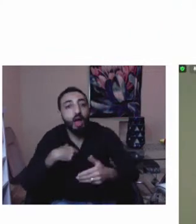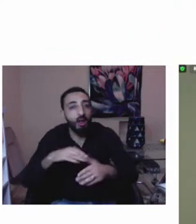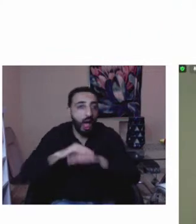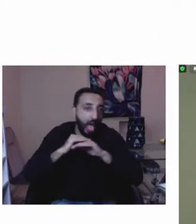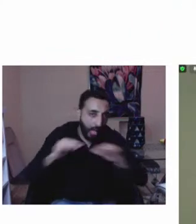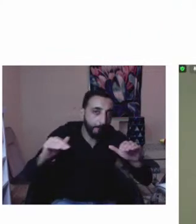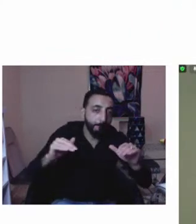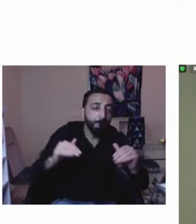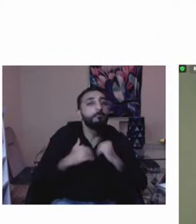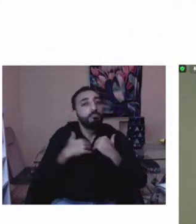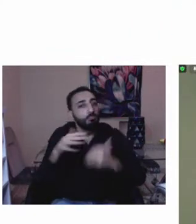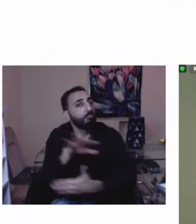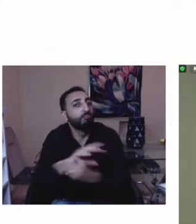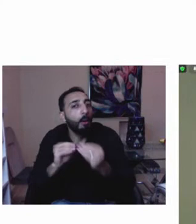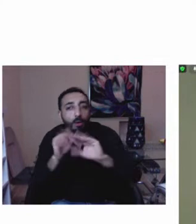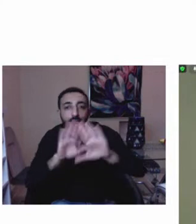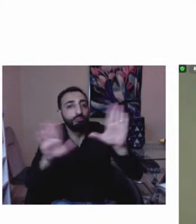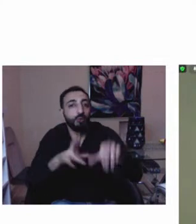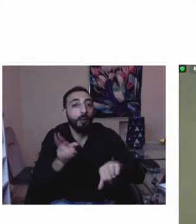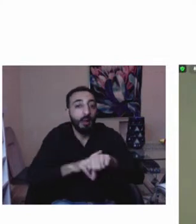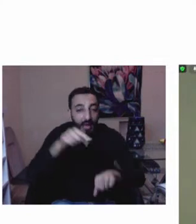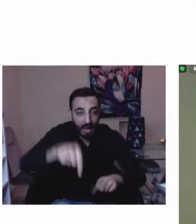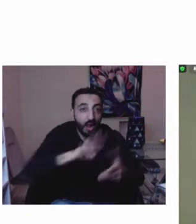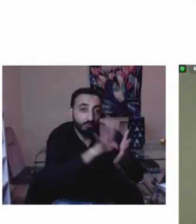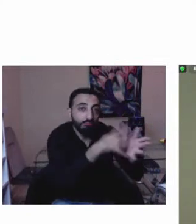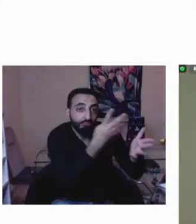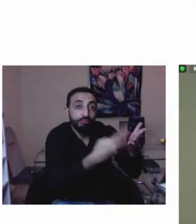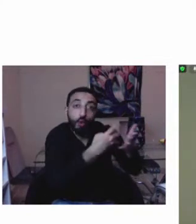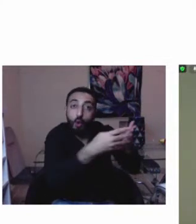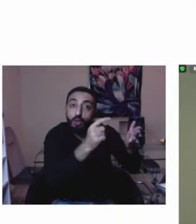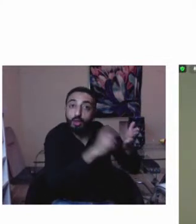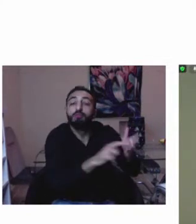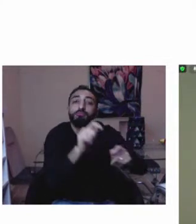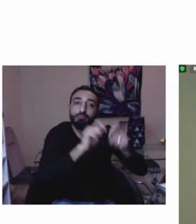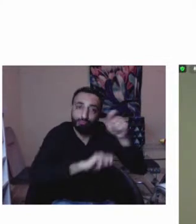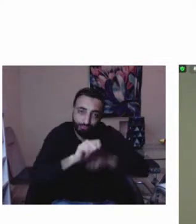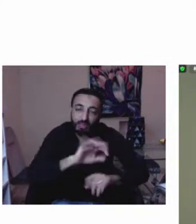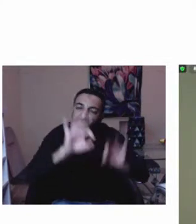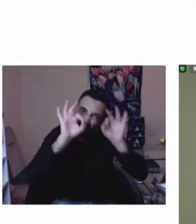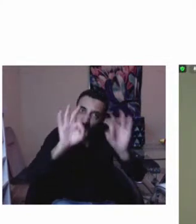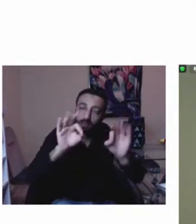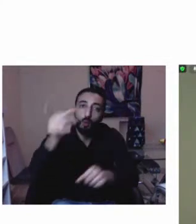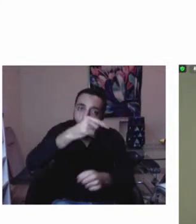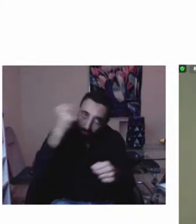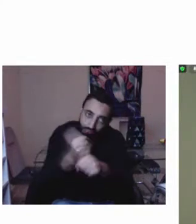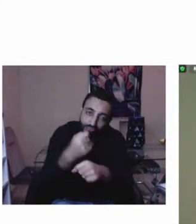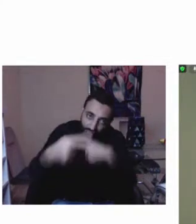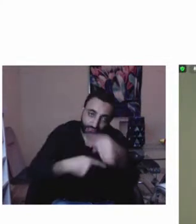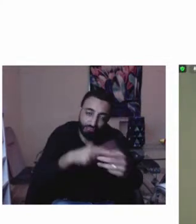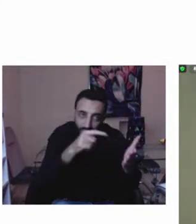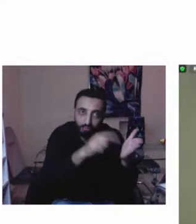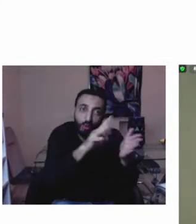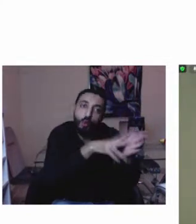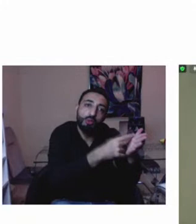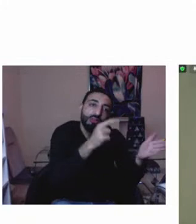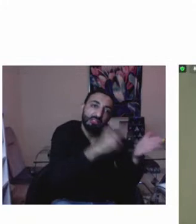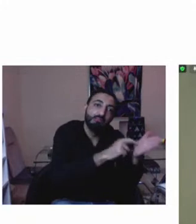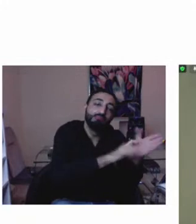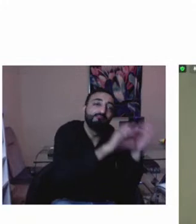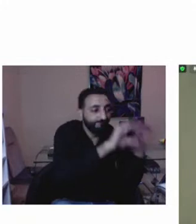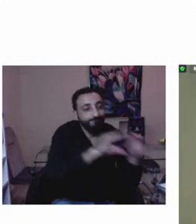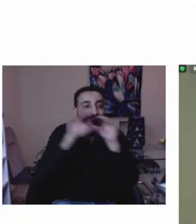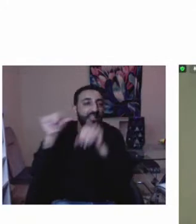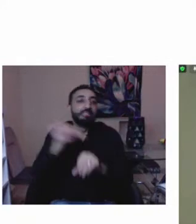to put in place the agenda Young Peace and Security and address